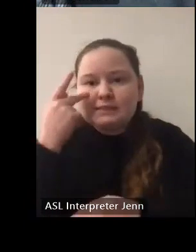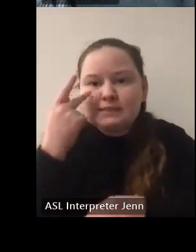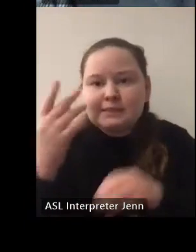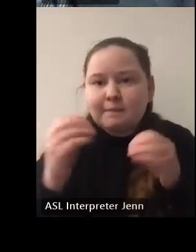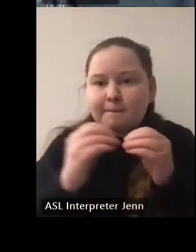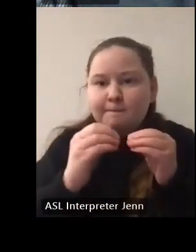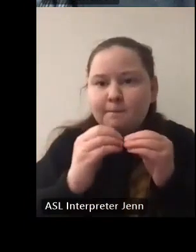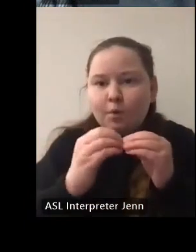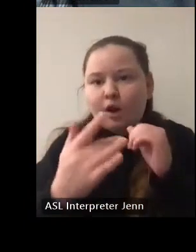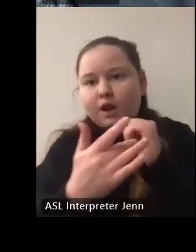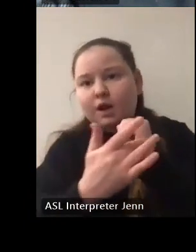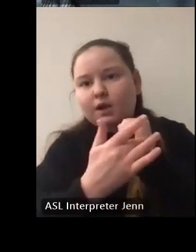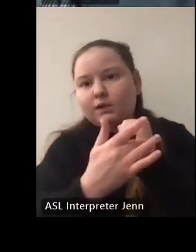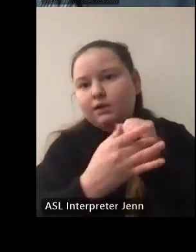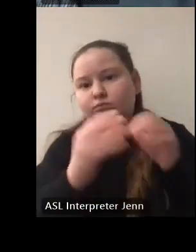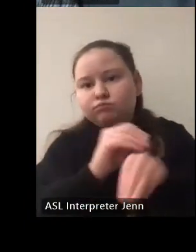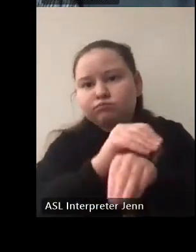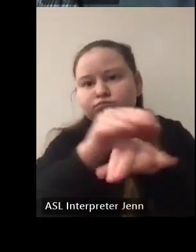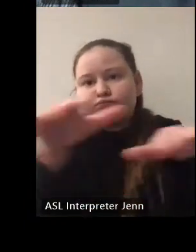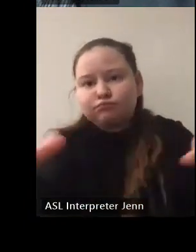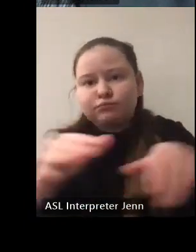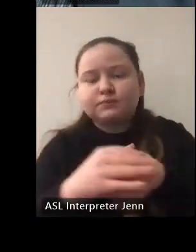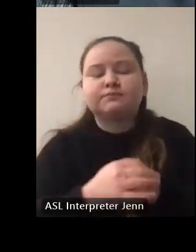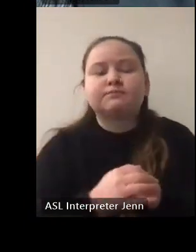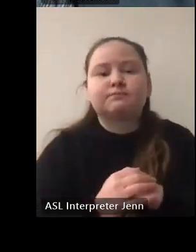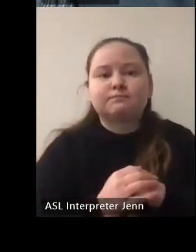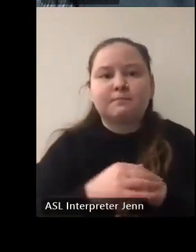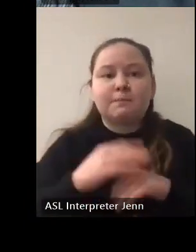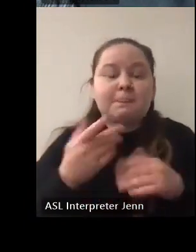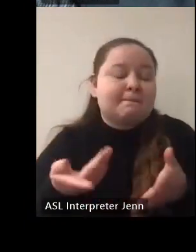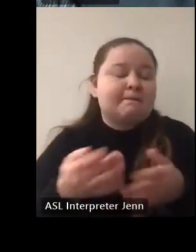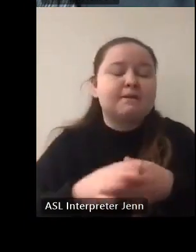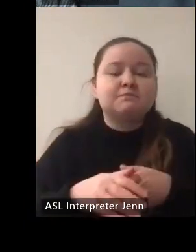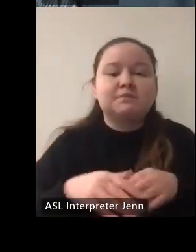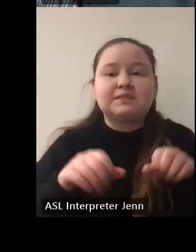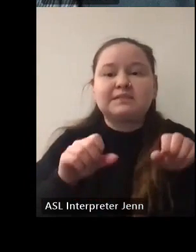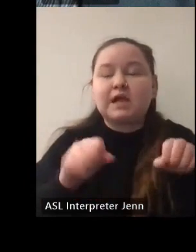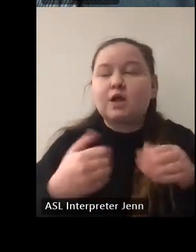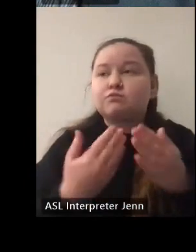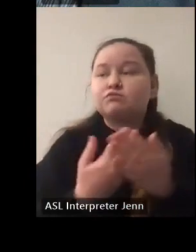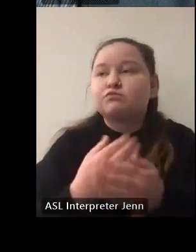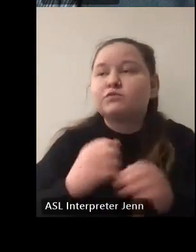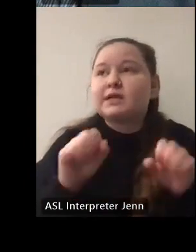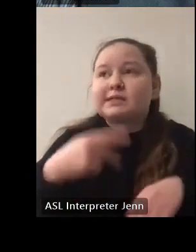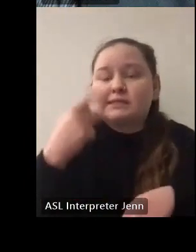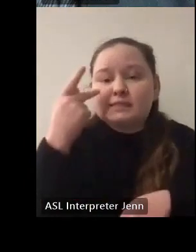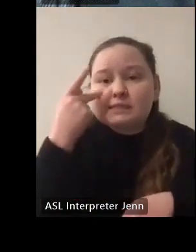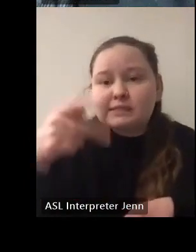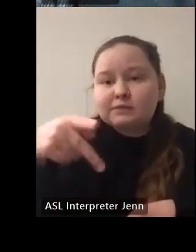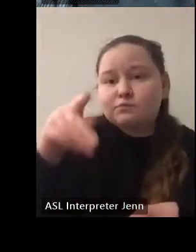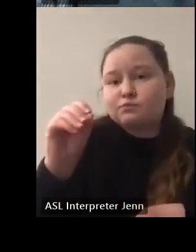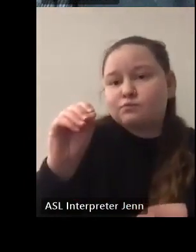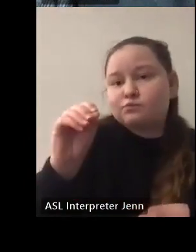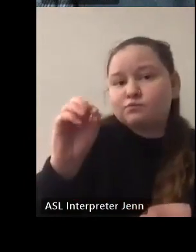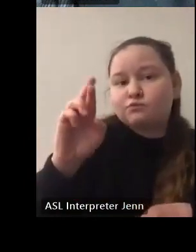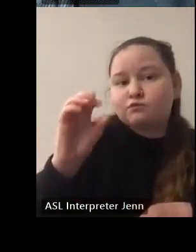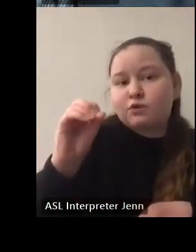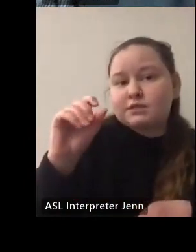senses through technological gadgets, find ourselves fitted with prostheses, or challenge our brain function with